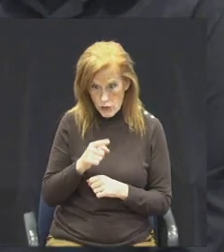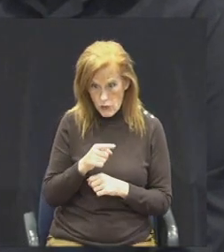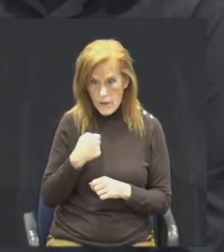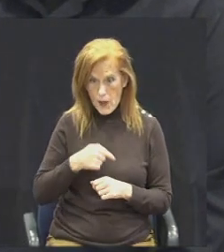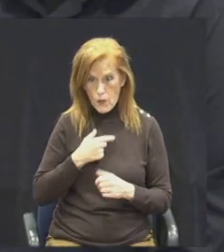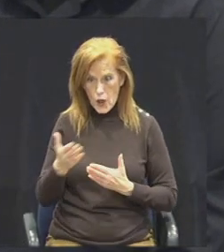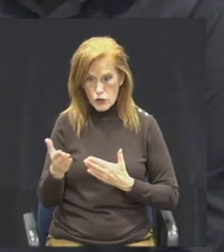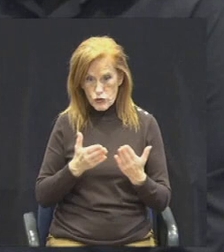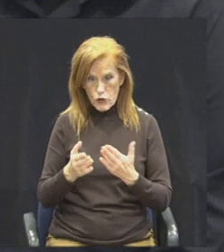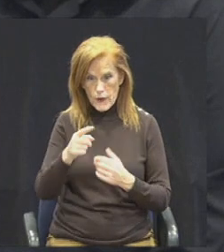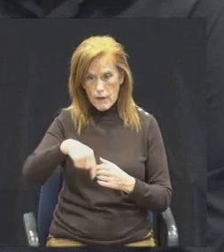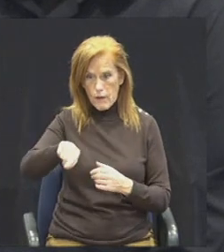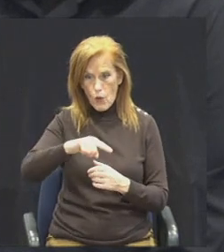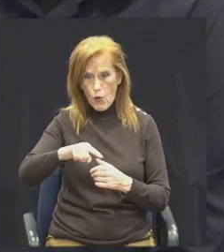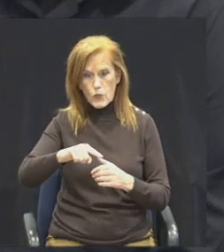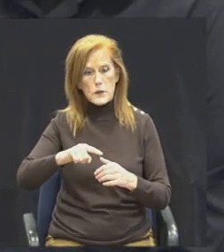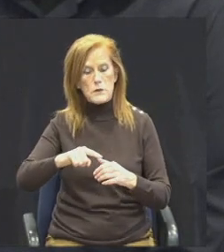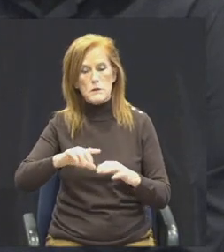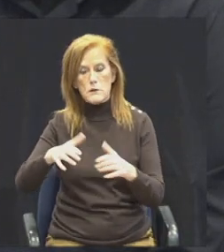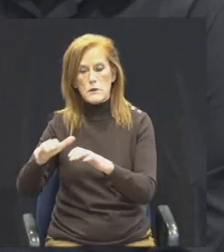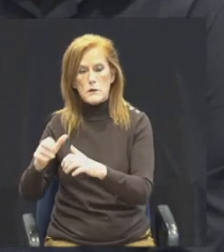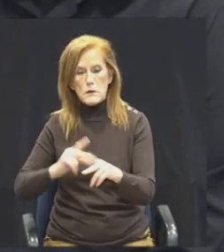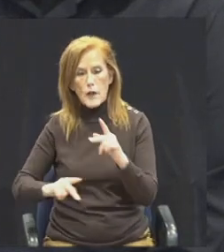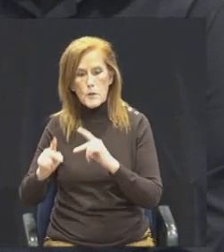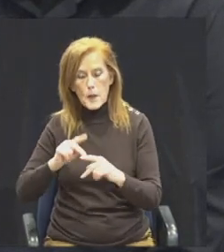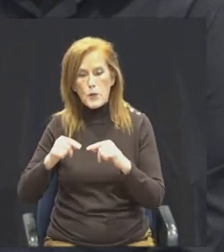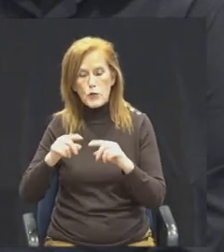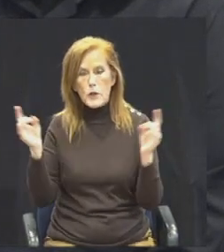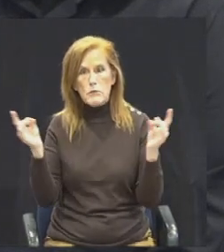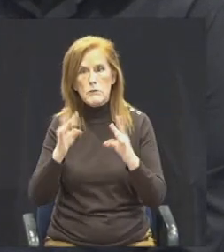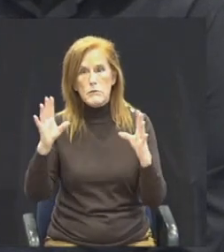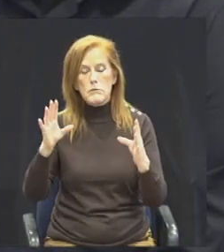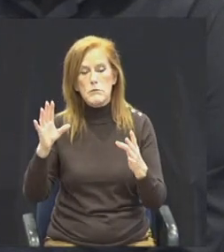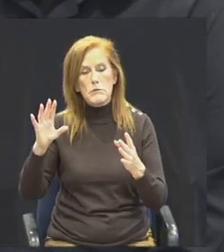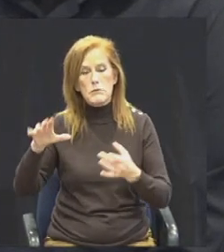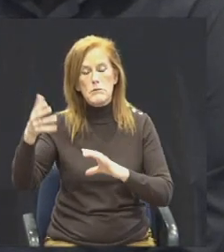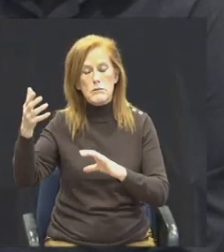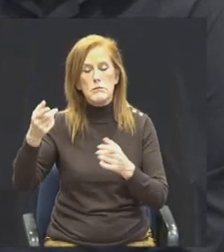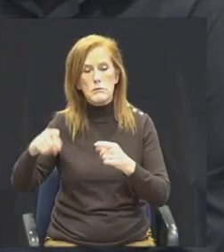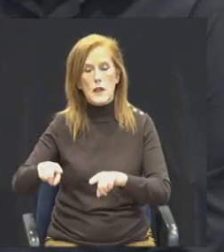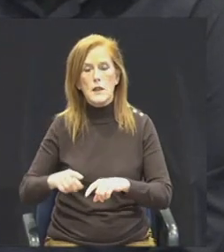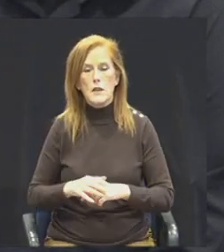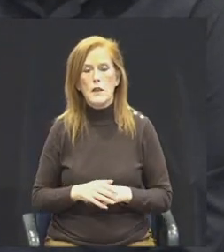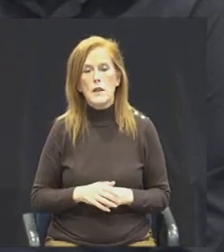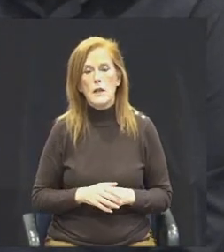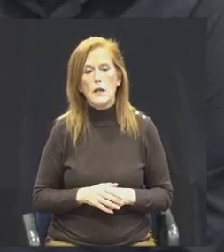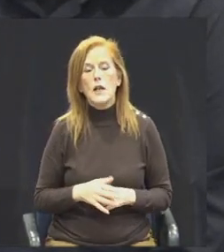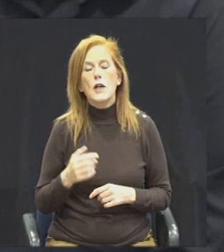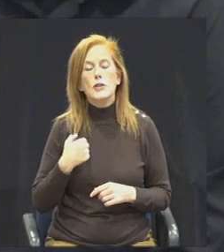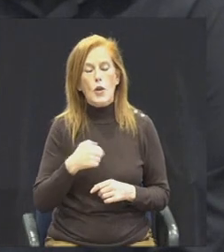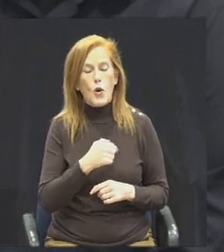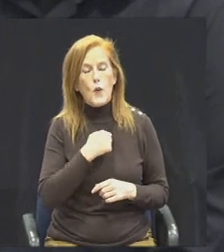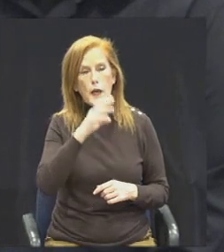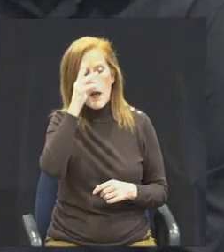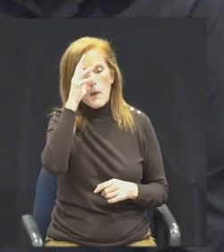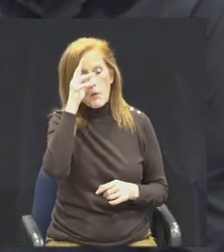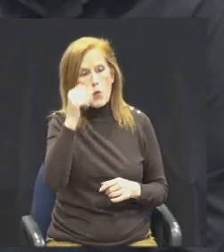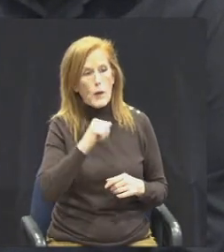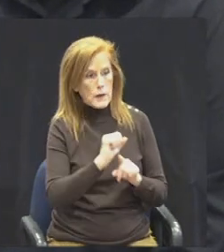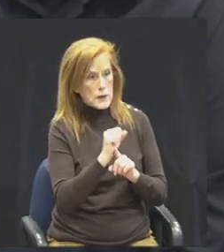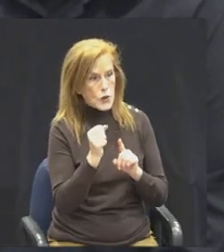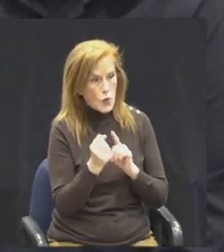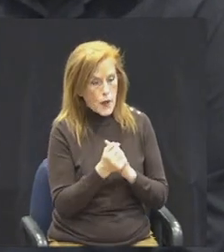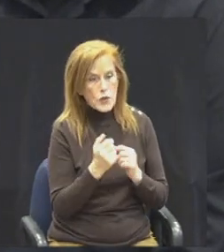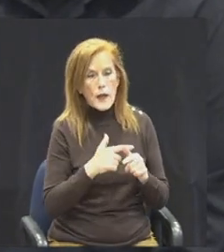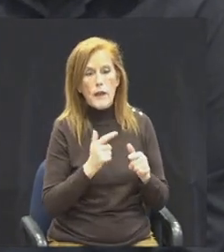are serving that population in the disaster? And you put together a scenario, get people together in a room, literally just